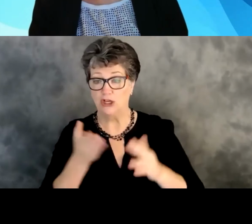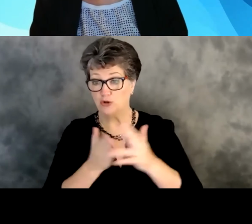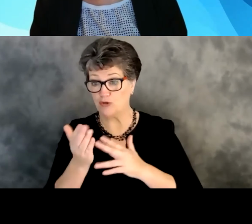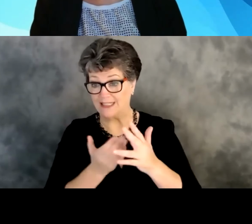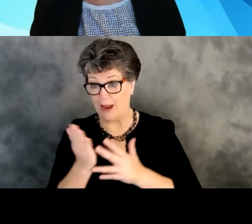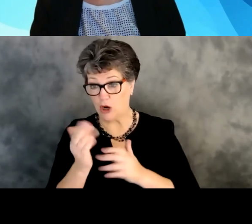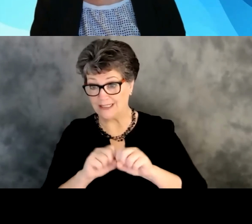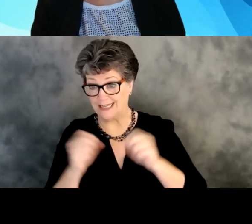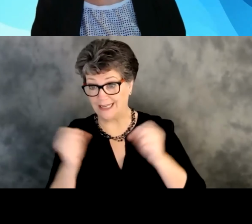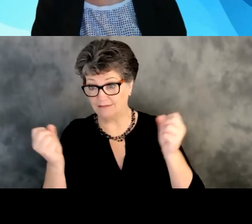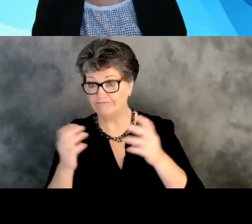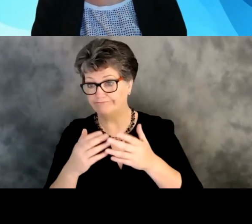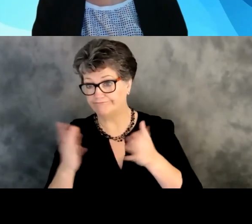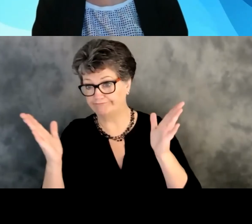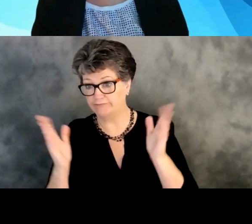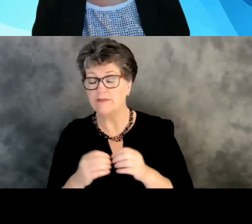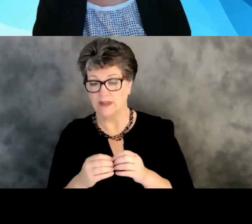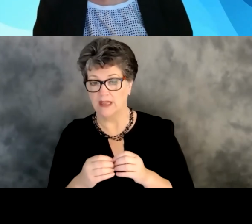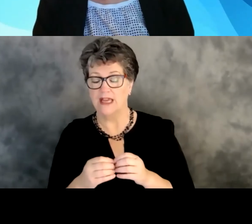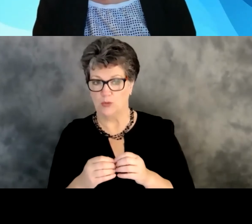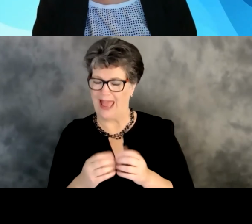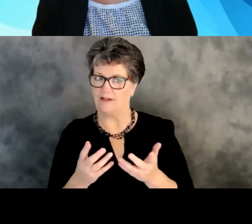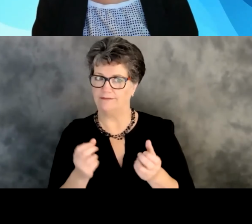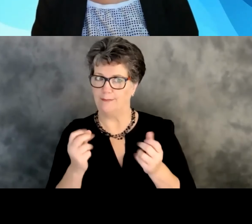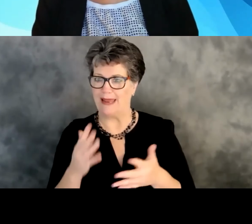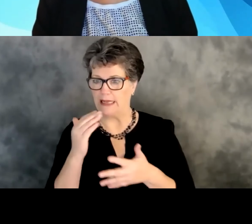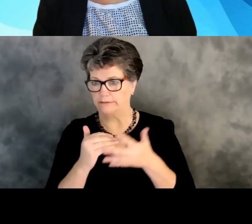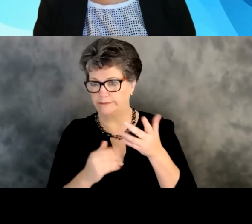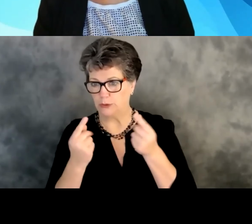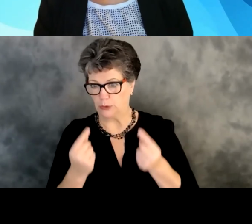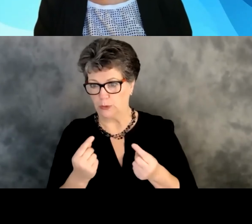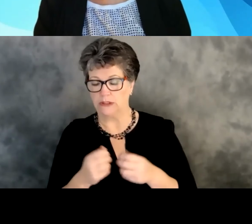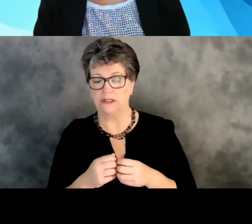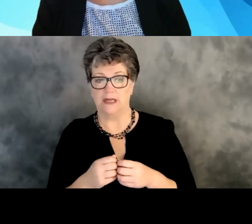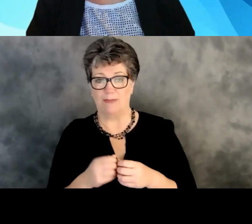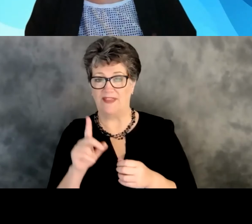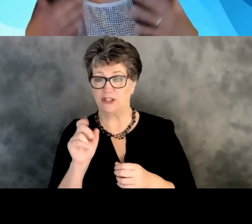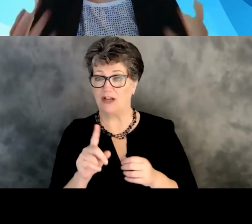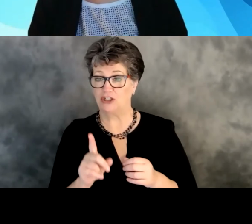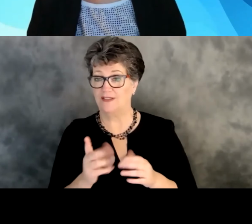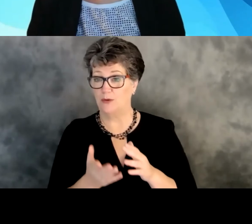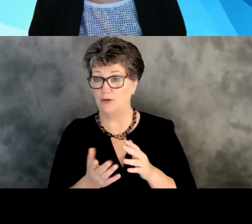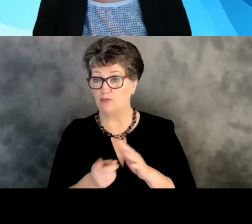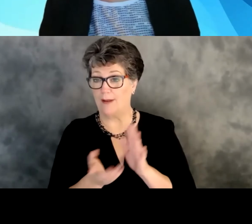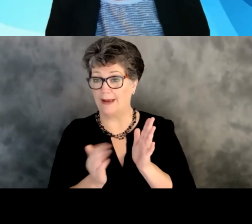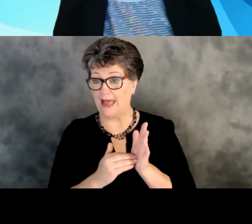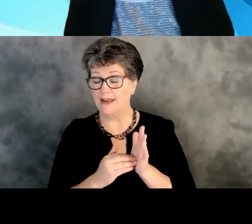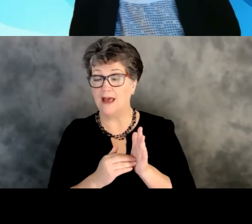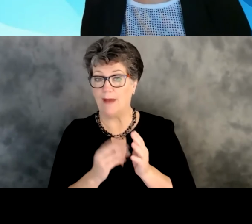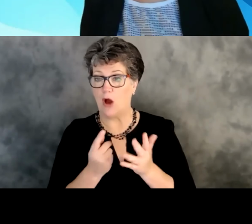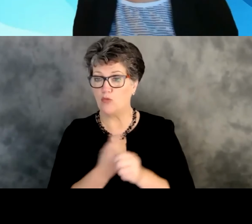something we're committed to and have some steps to go to get there. And then again, this question that was raised earlier about regular